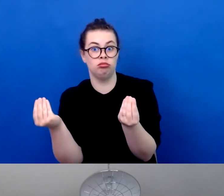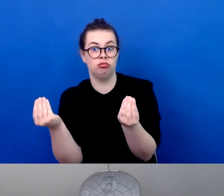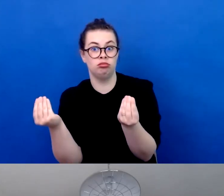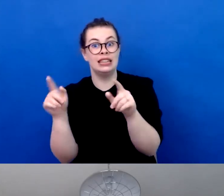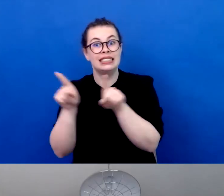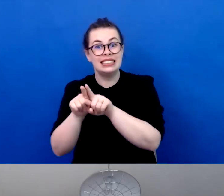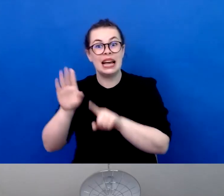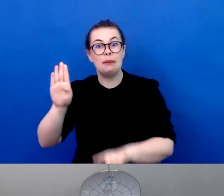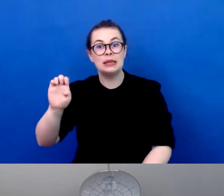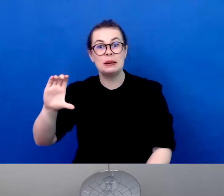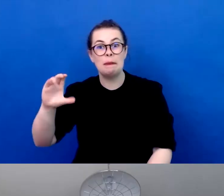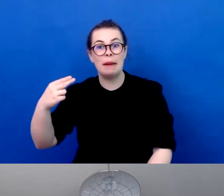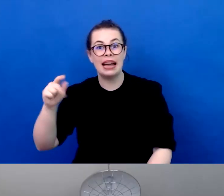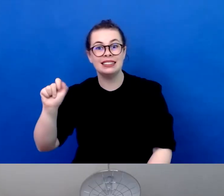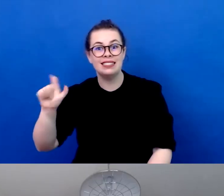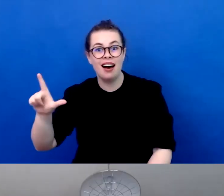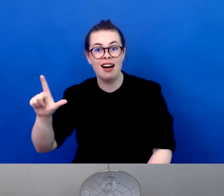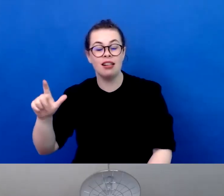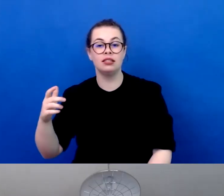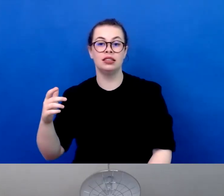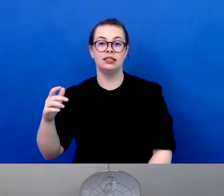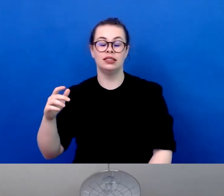Bechtel and Abrahamson, and